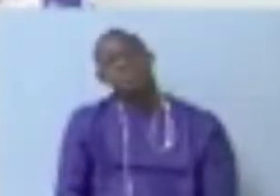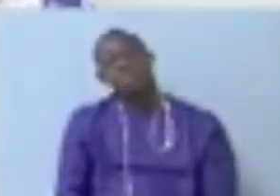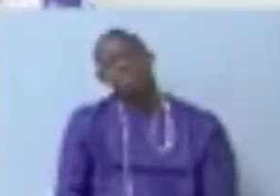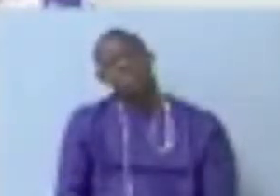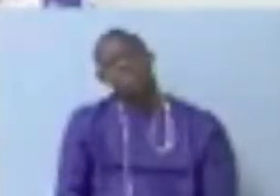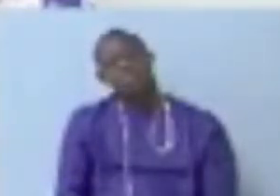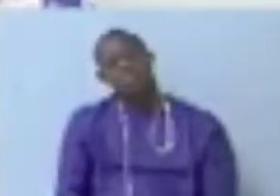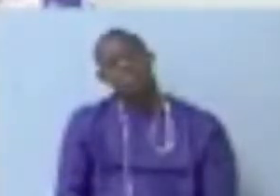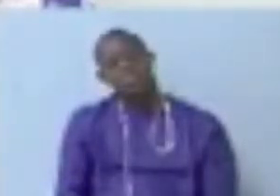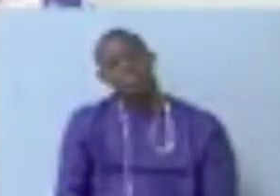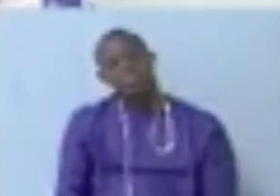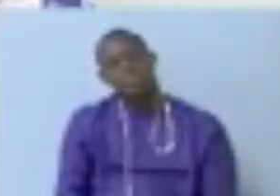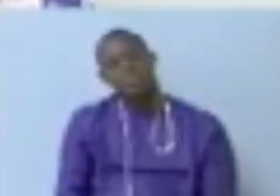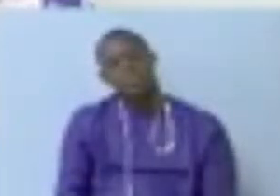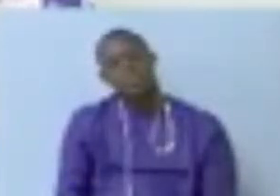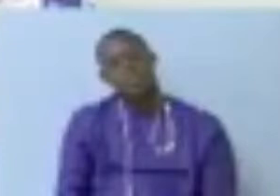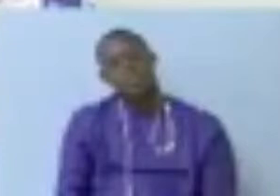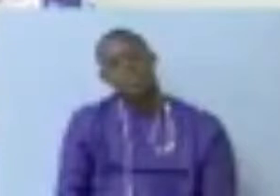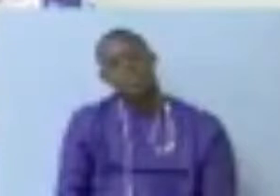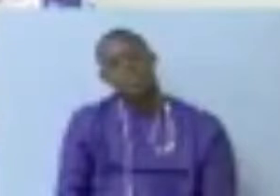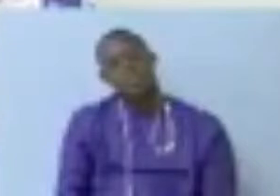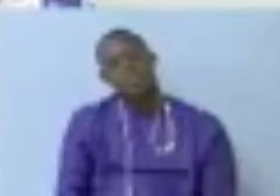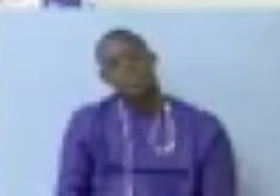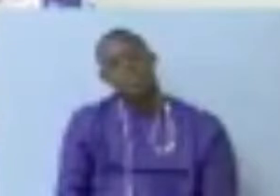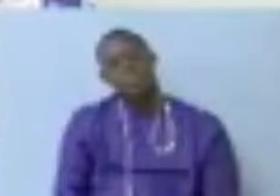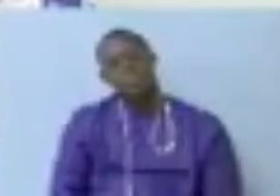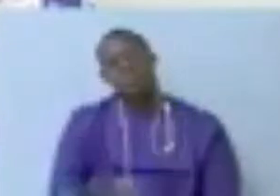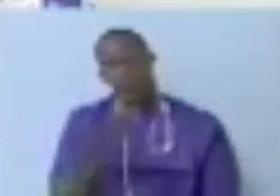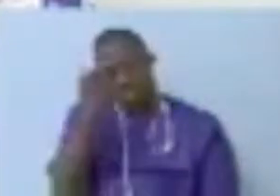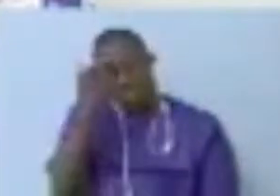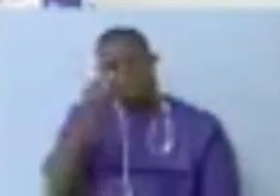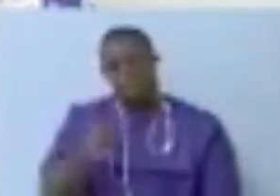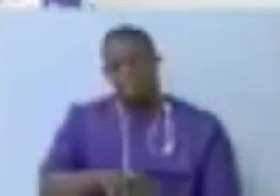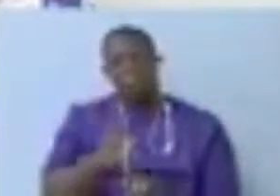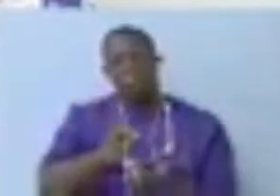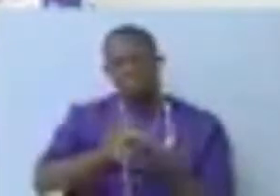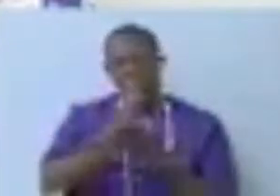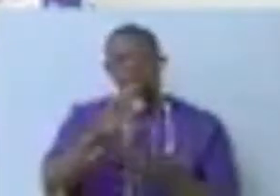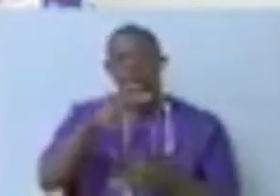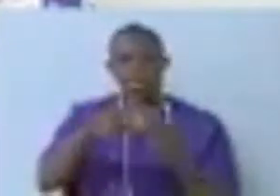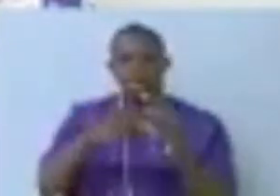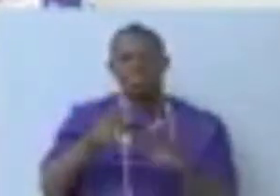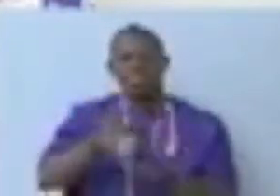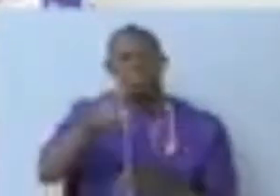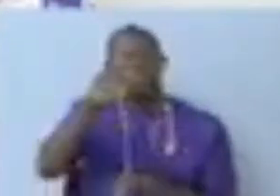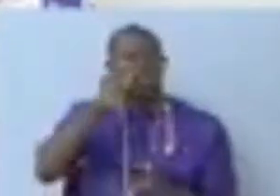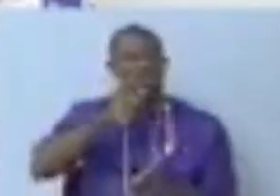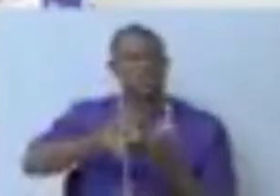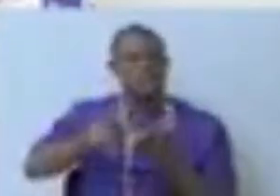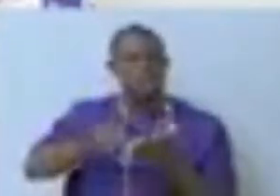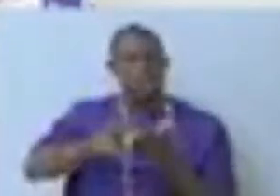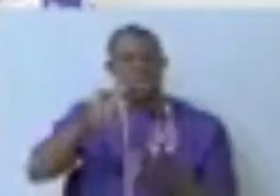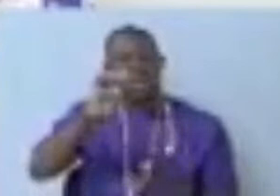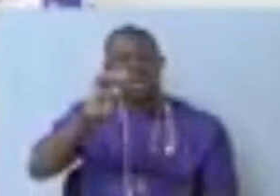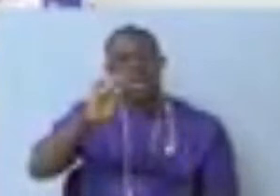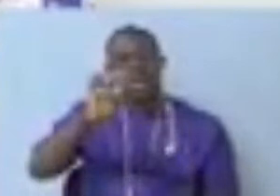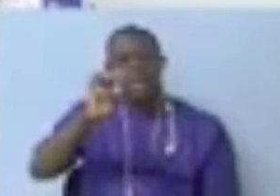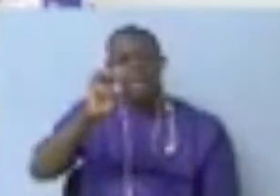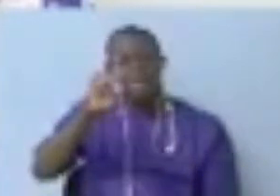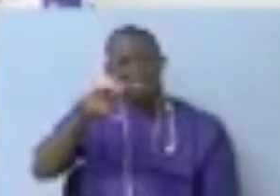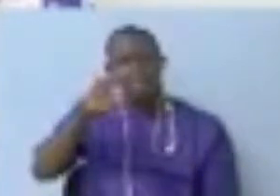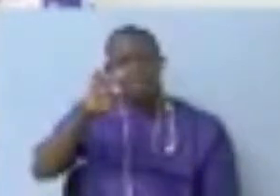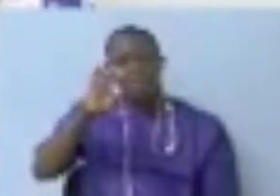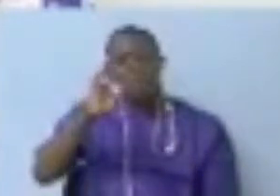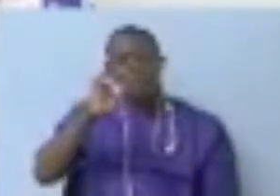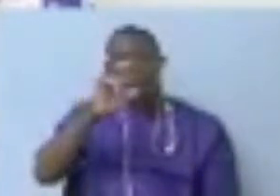Well, I would imagine it was addressed to the Permanent Secretary, Personal Management Office. Sorry about that. From who does it